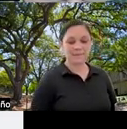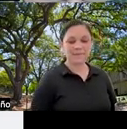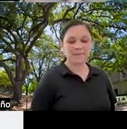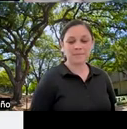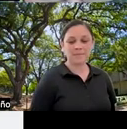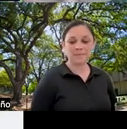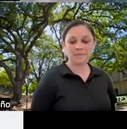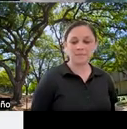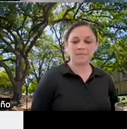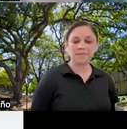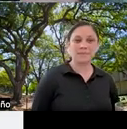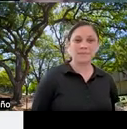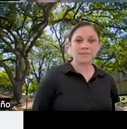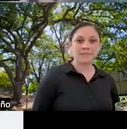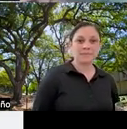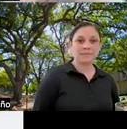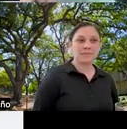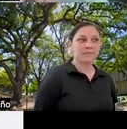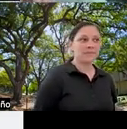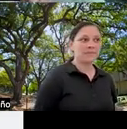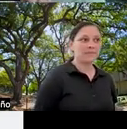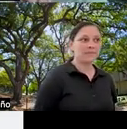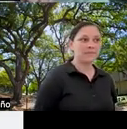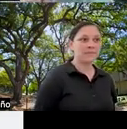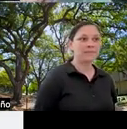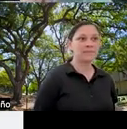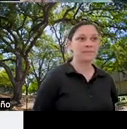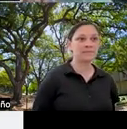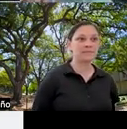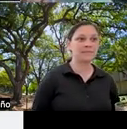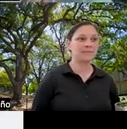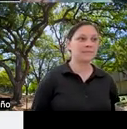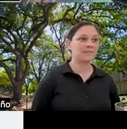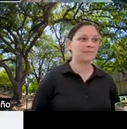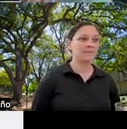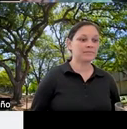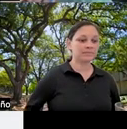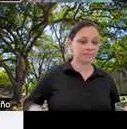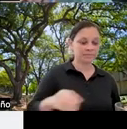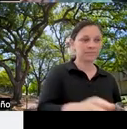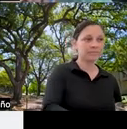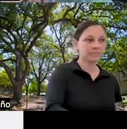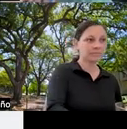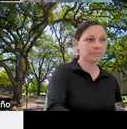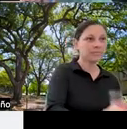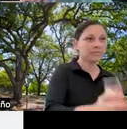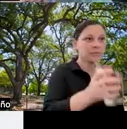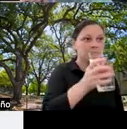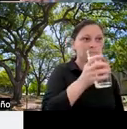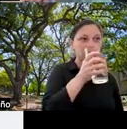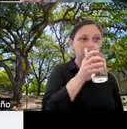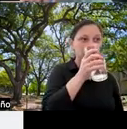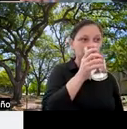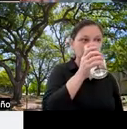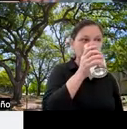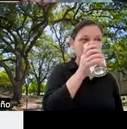So I'd say no. I think one of the things that's not captured on here is sort of the administrative side of things. In our last